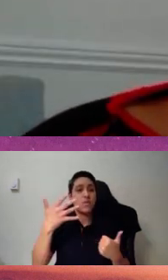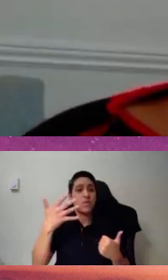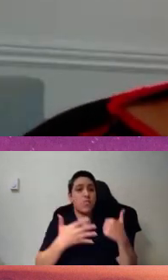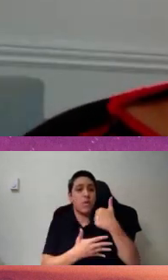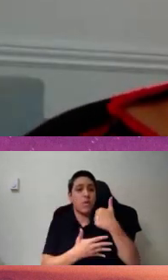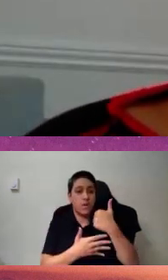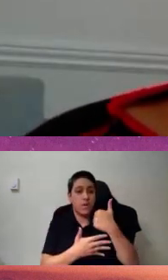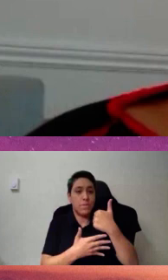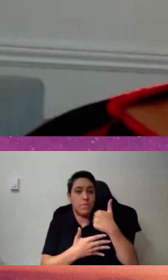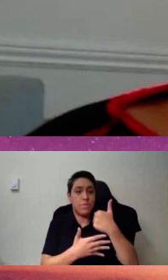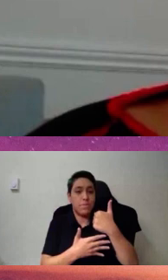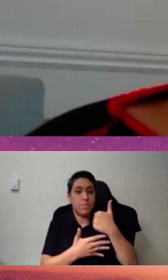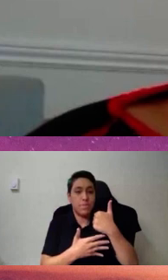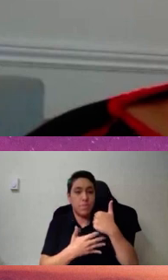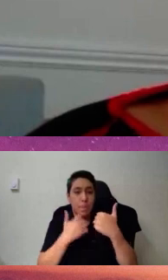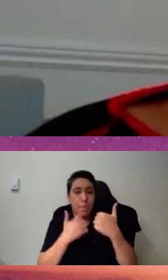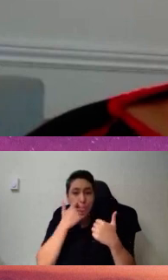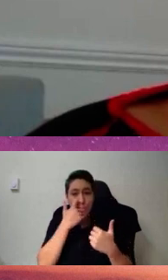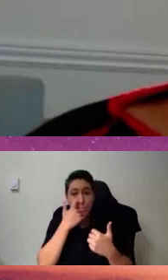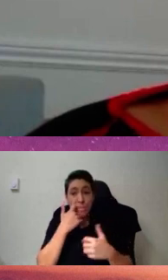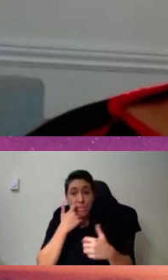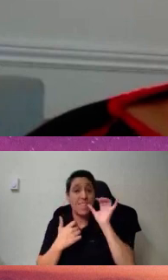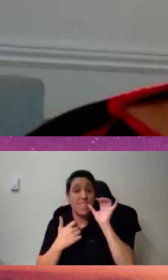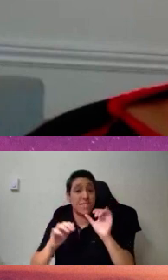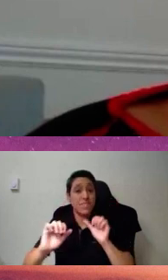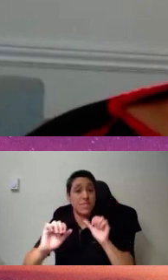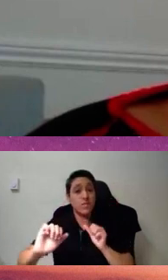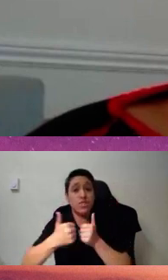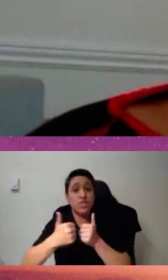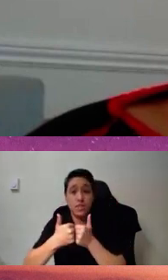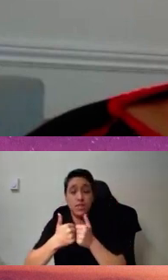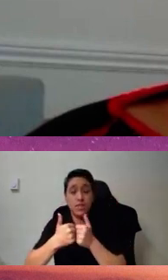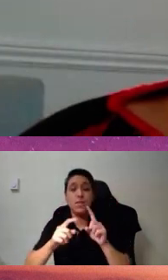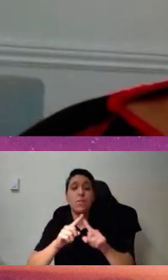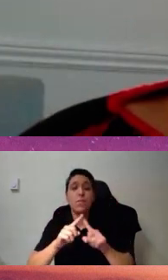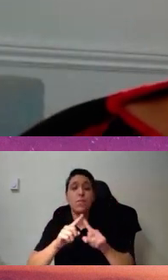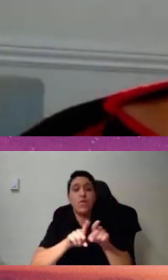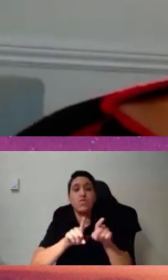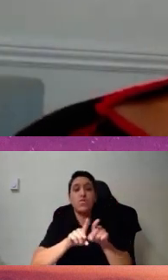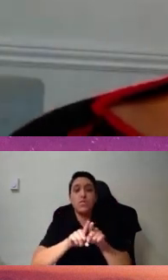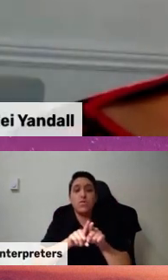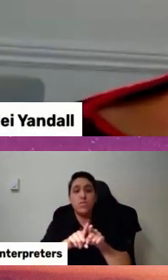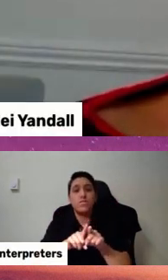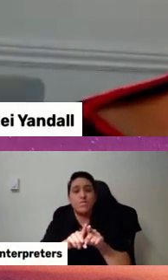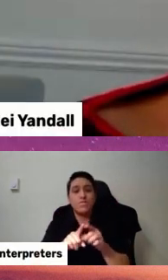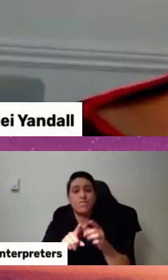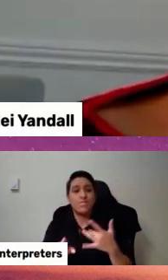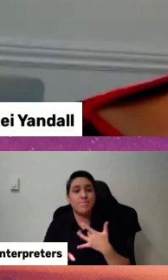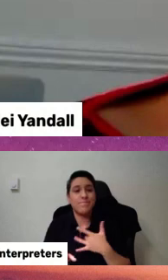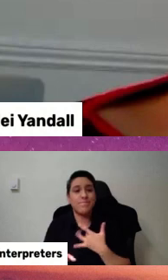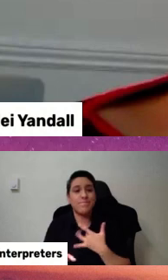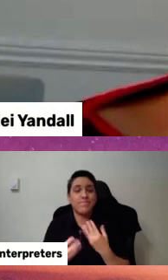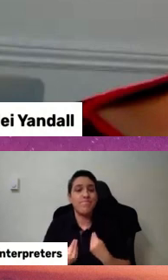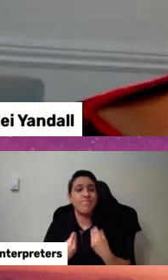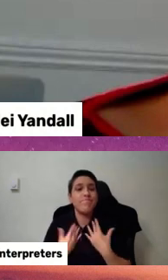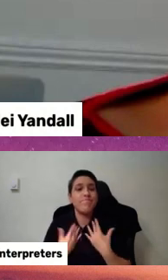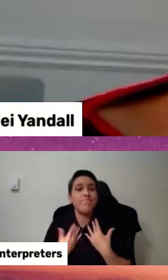only been challenging, but also very rewarding in the